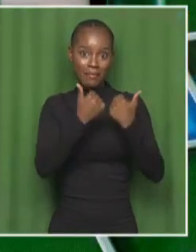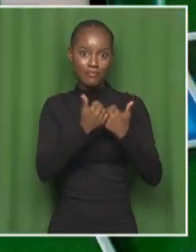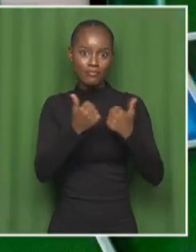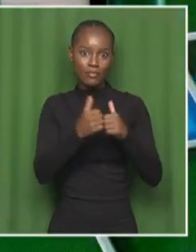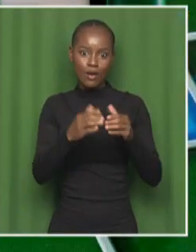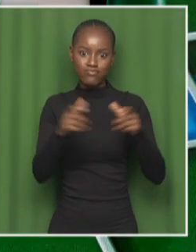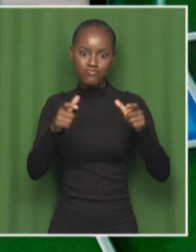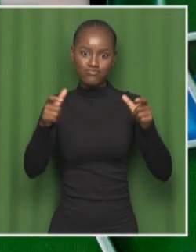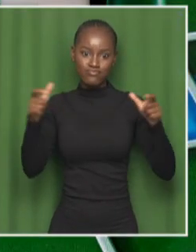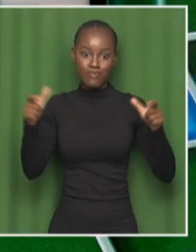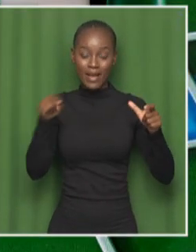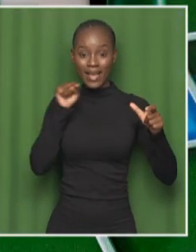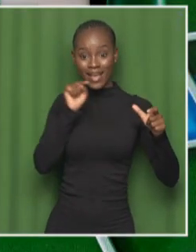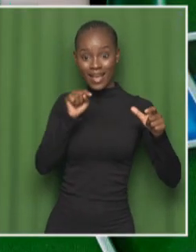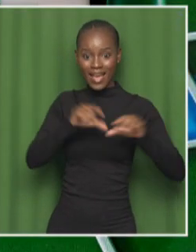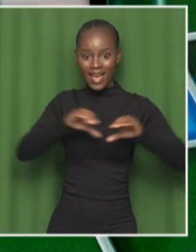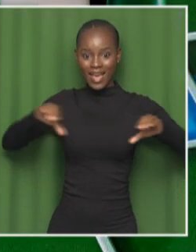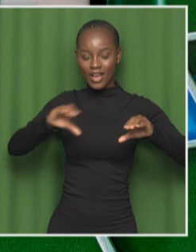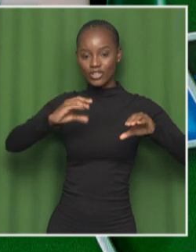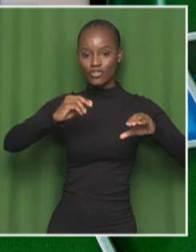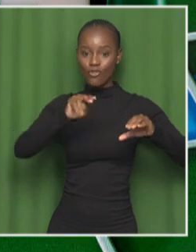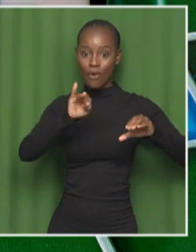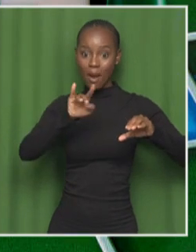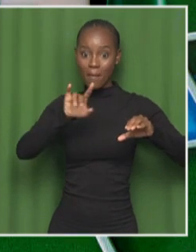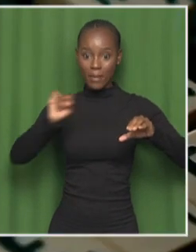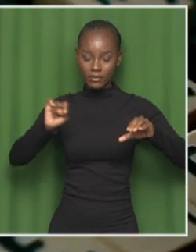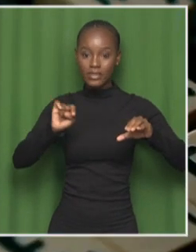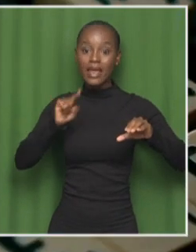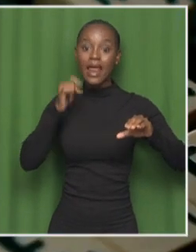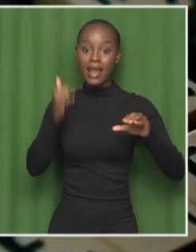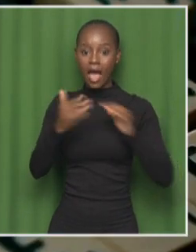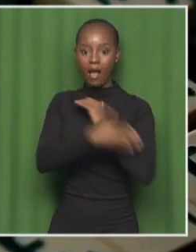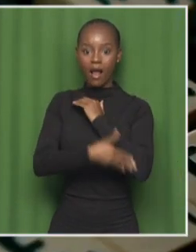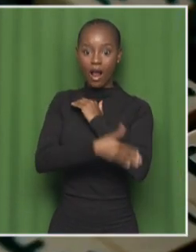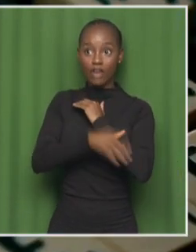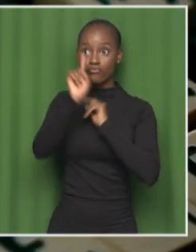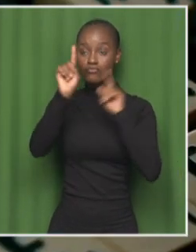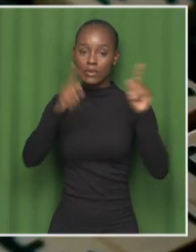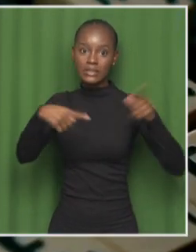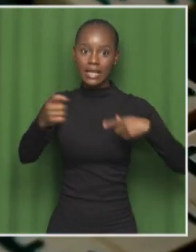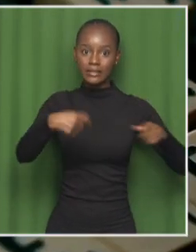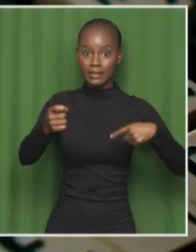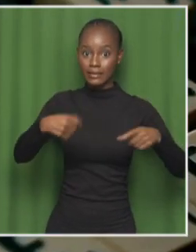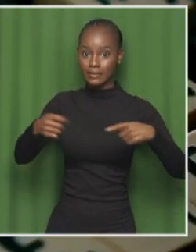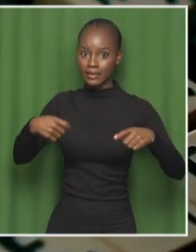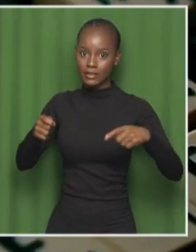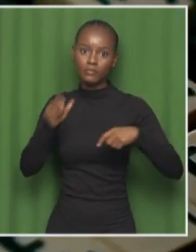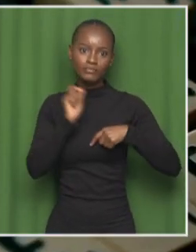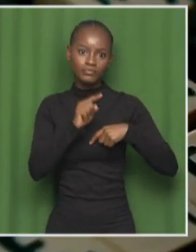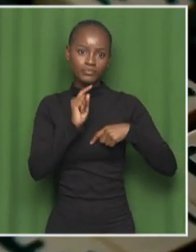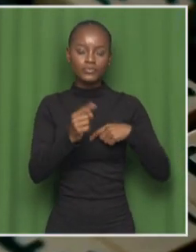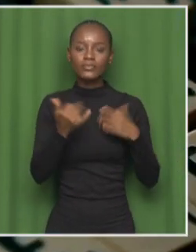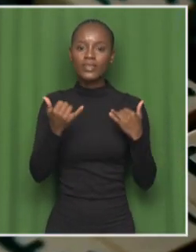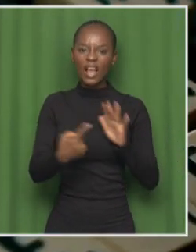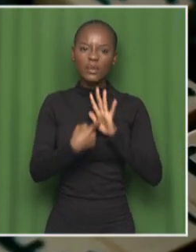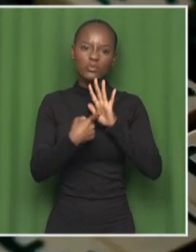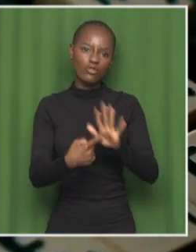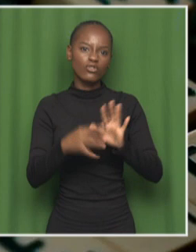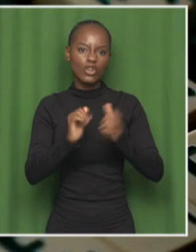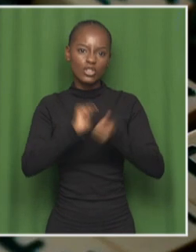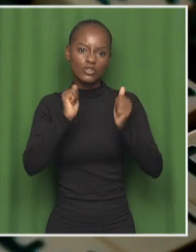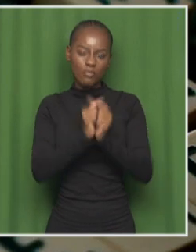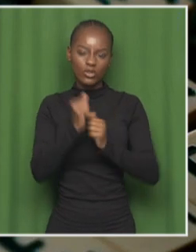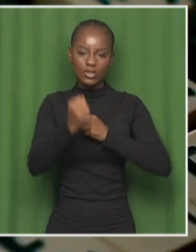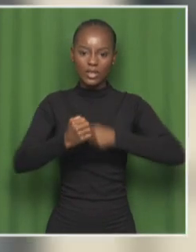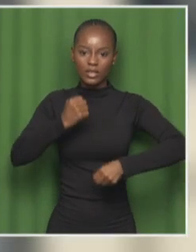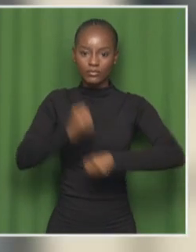and available in over 30 languages. Scrabble has been included as a demonstration sport in the 13th Africa Games happening in